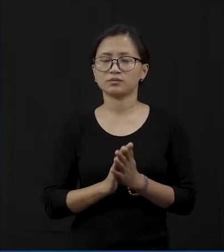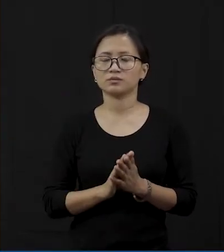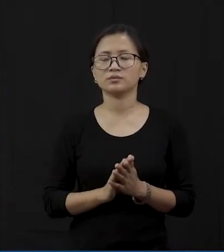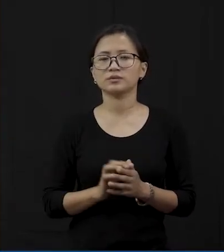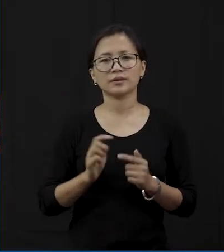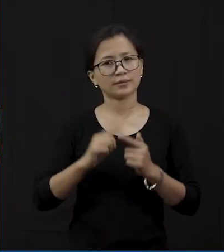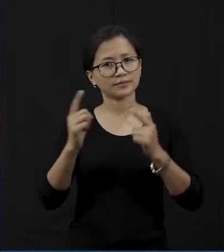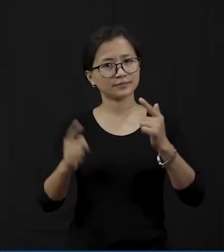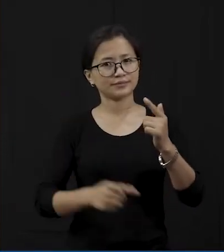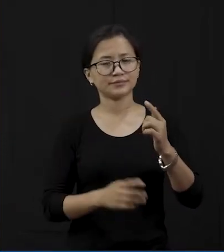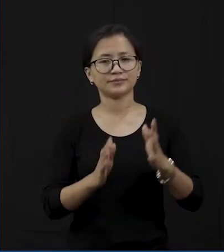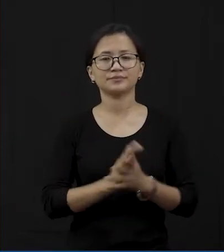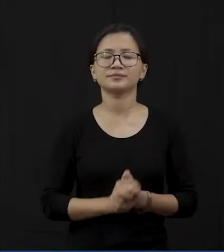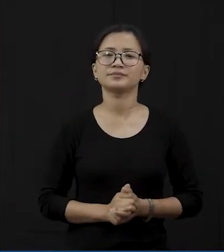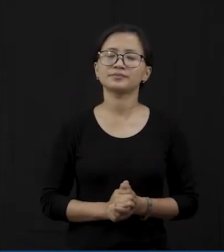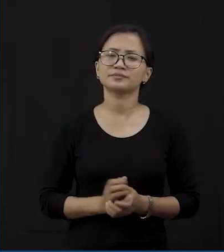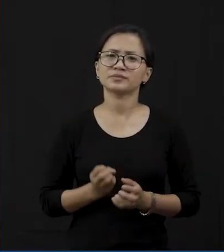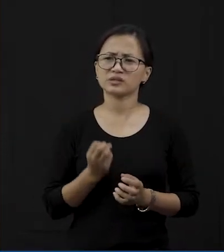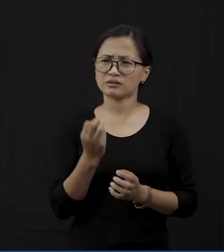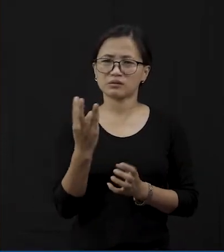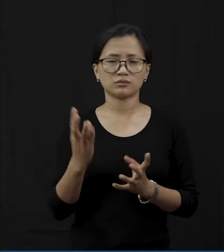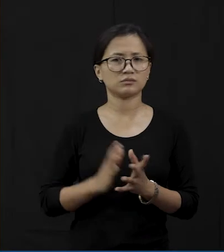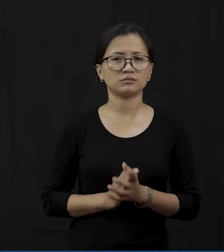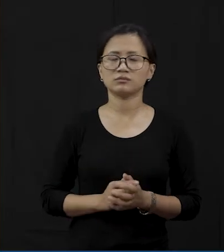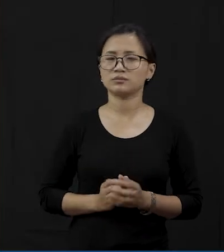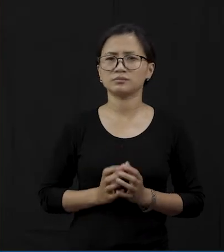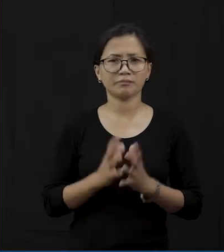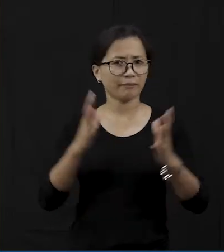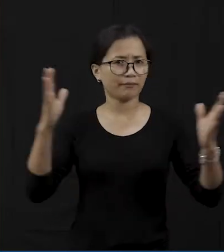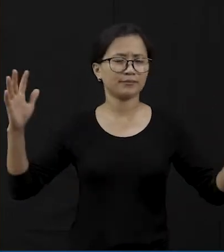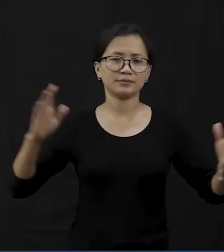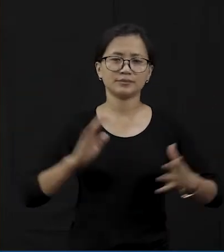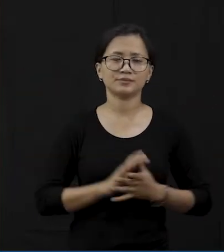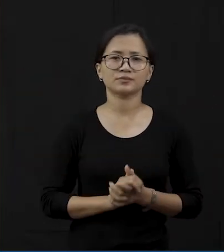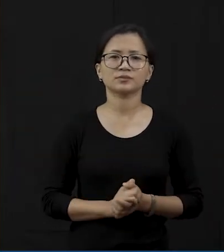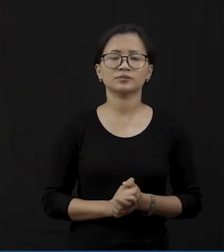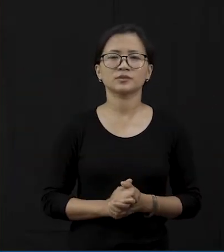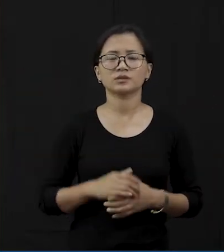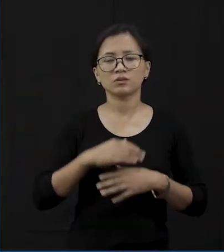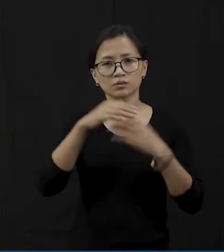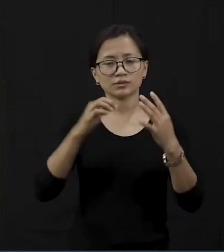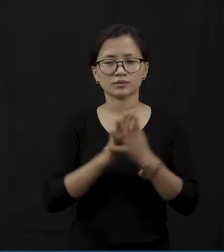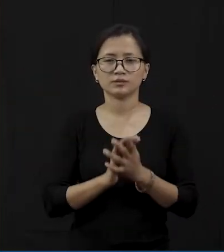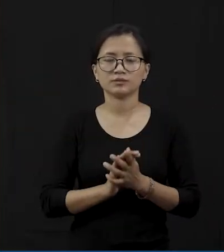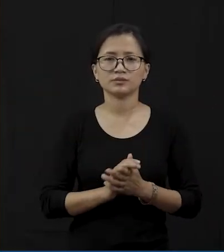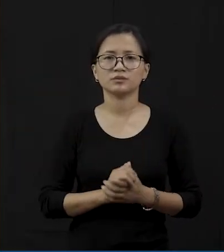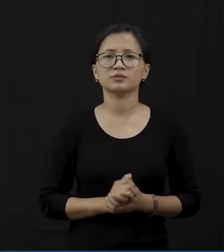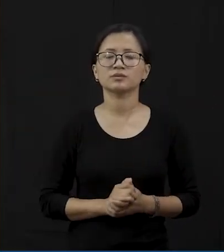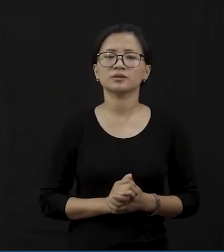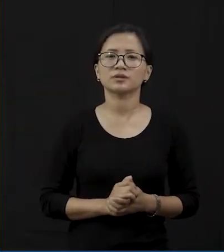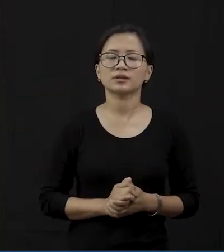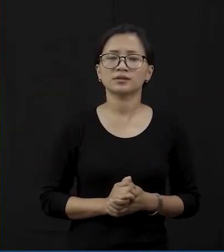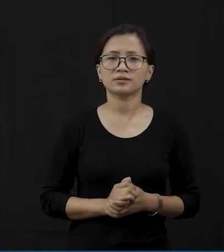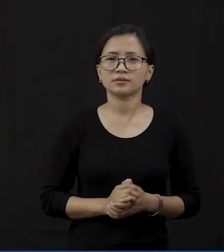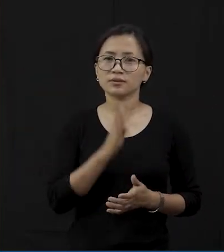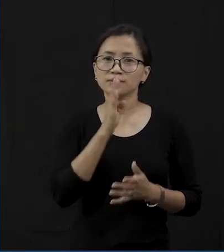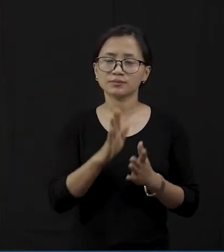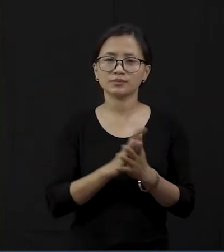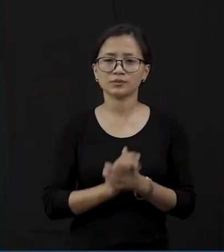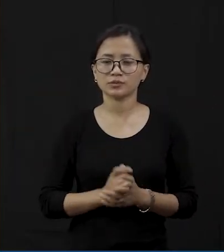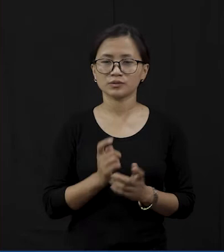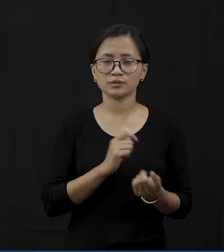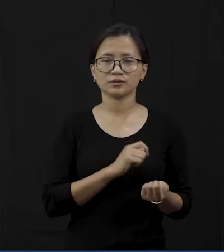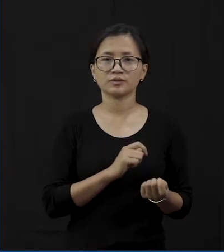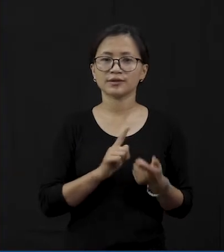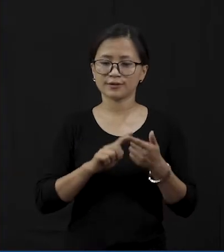infinite. 1 to uncountable, but when it comes to whole number, it starts from 0. So a whole number can be